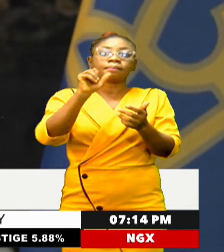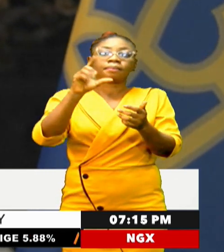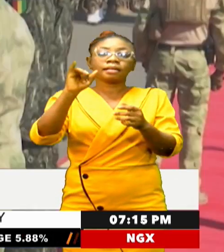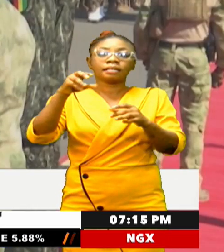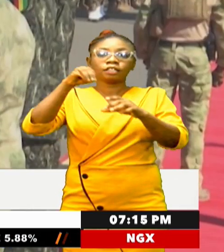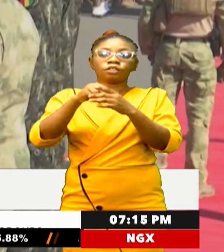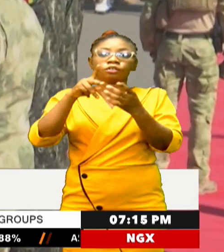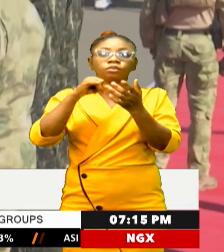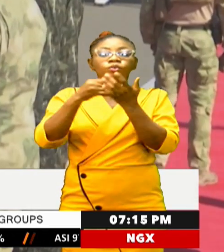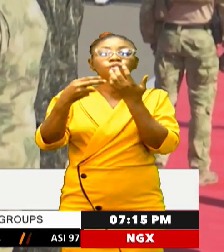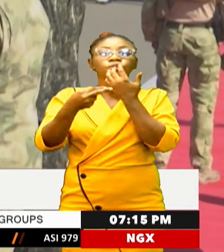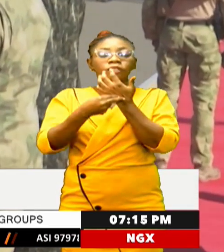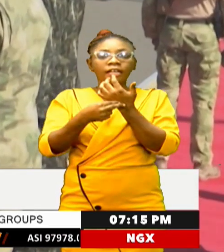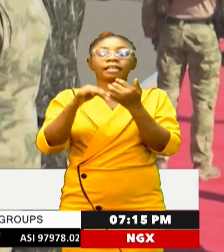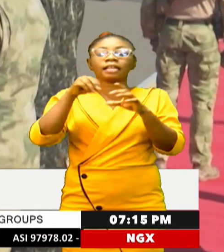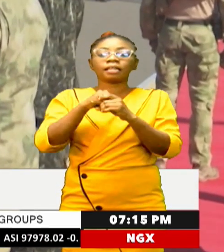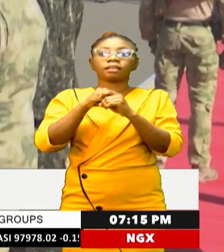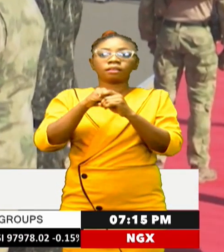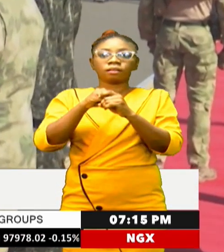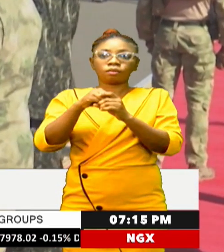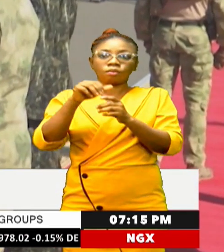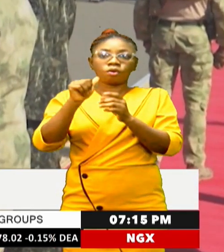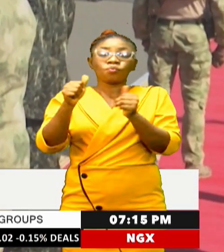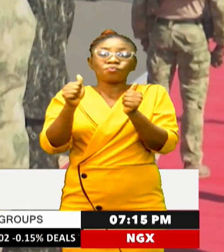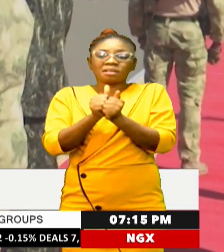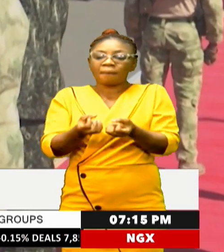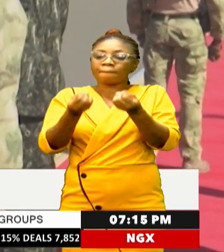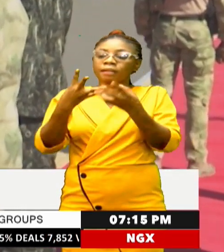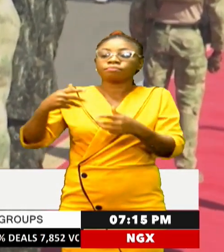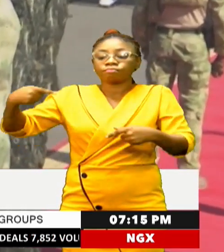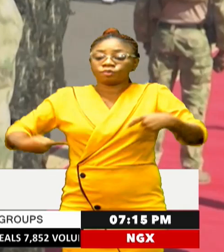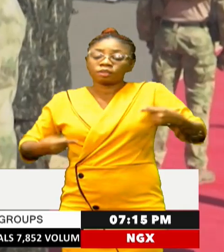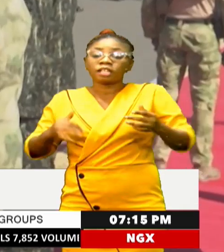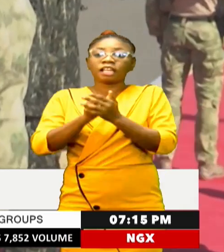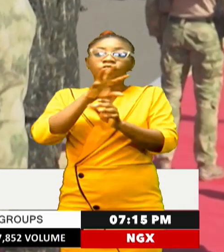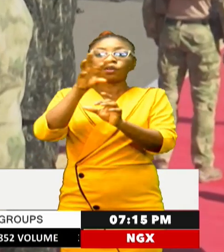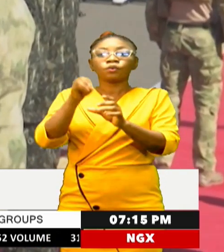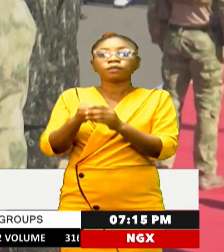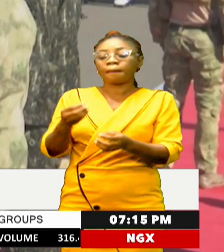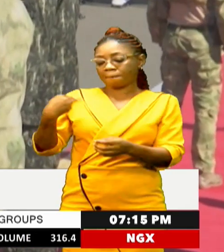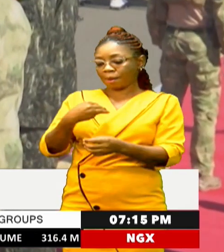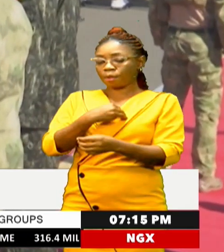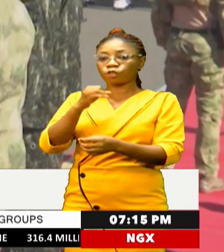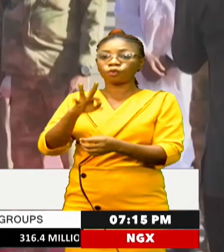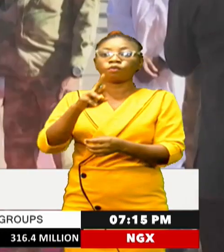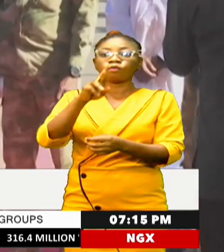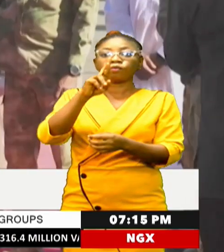of the country, with dozens of casualties, which also included members of the Russian mercenary group